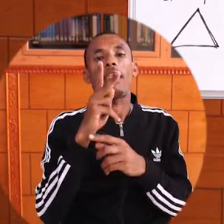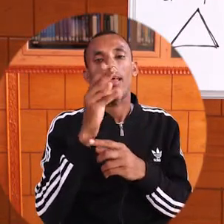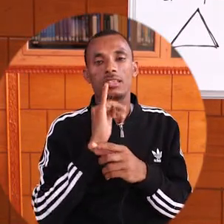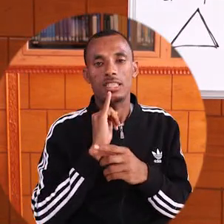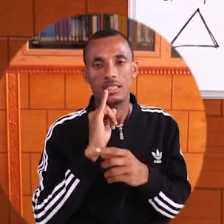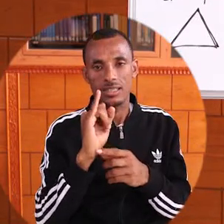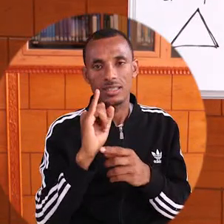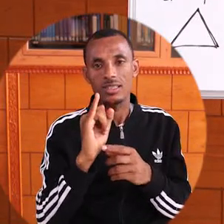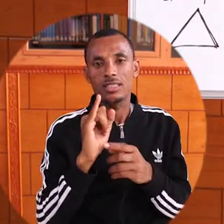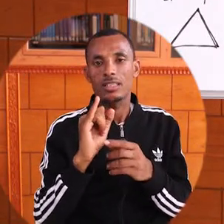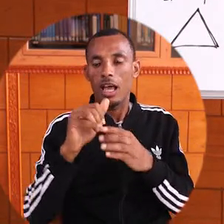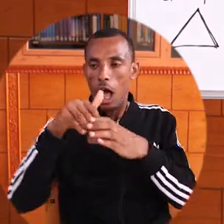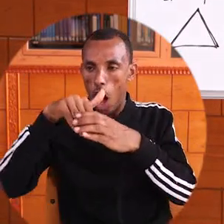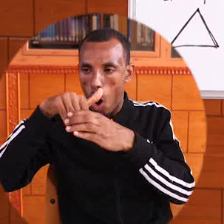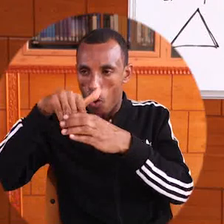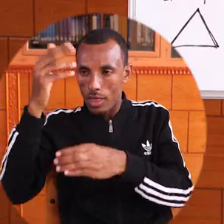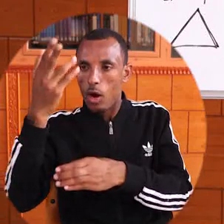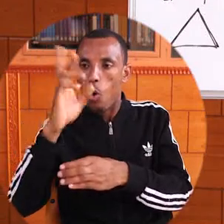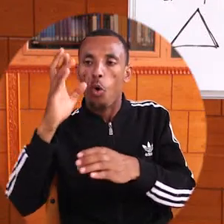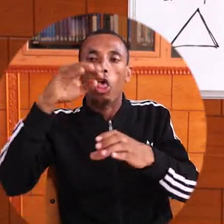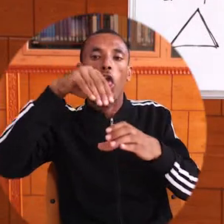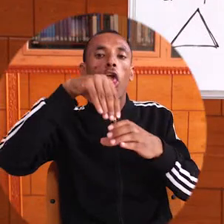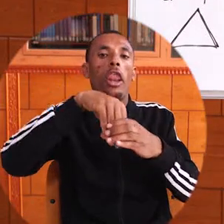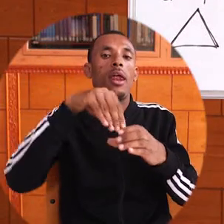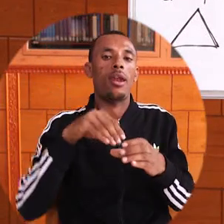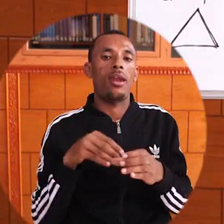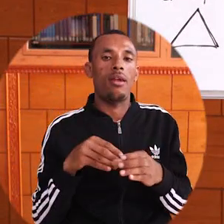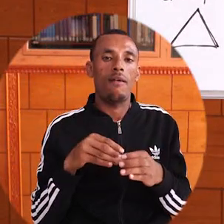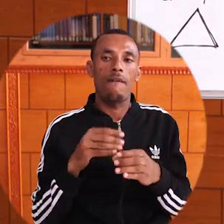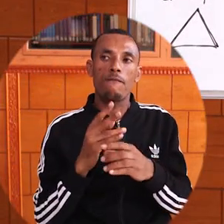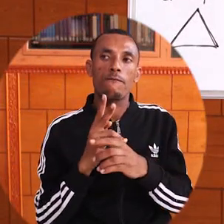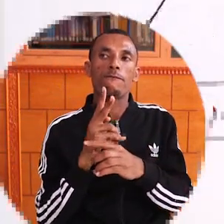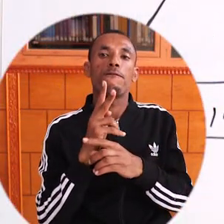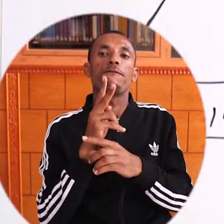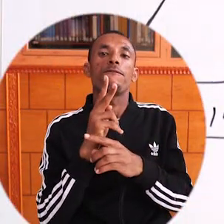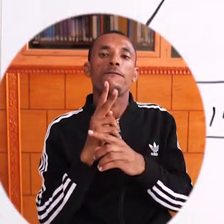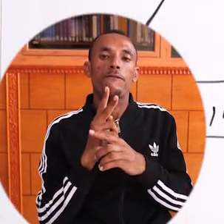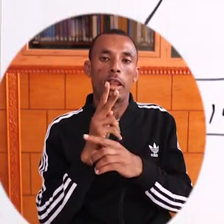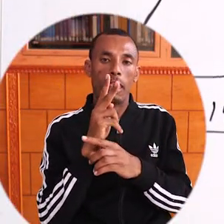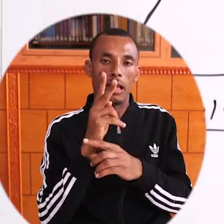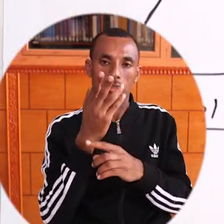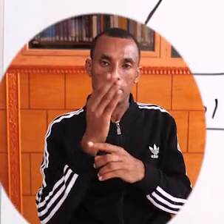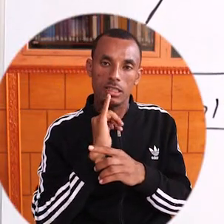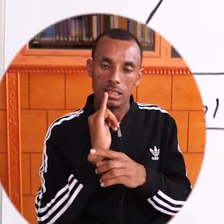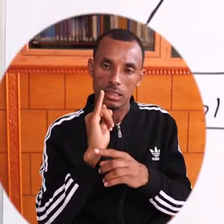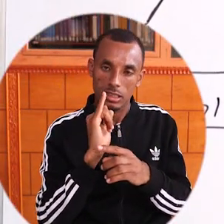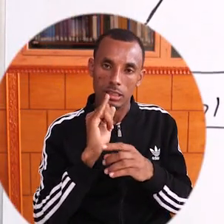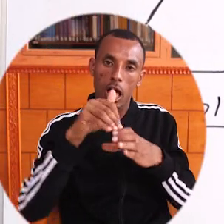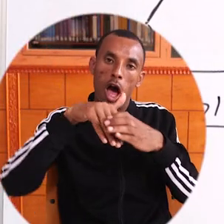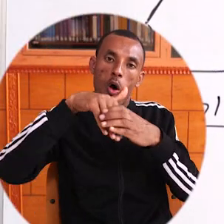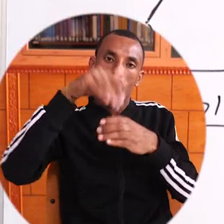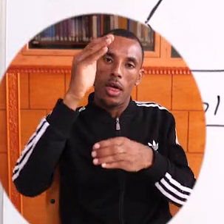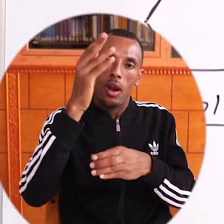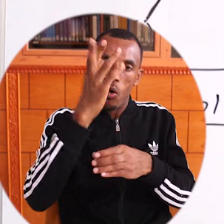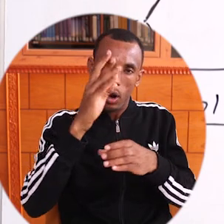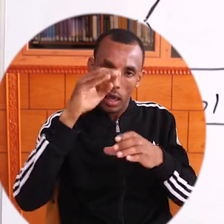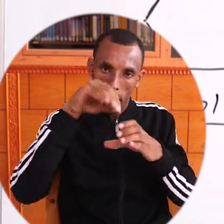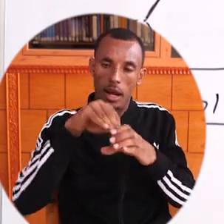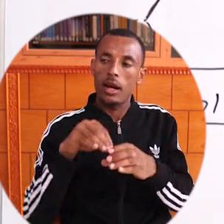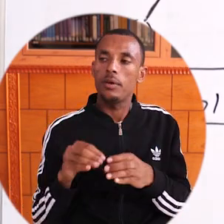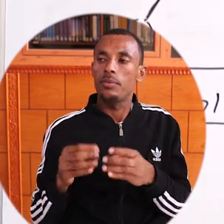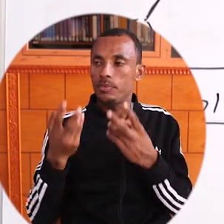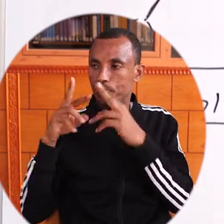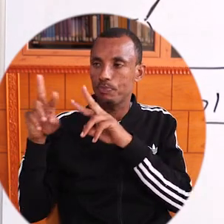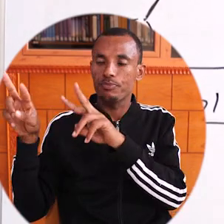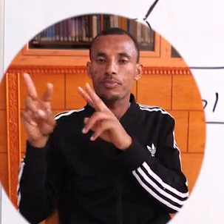is either outward or inward. The vertex, this is inward, and also this is outward.